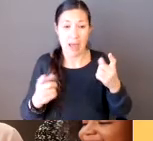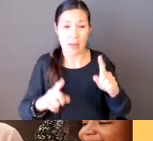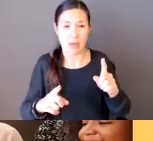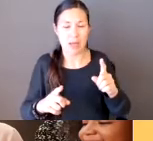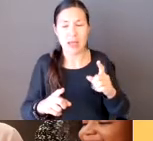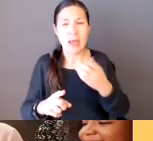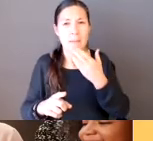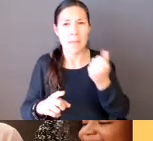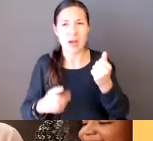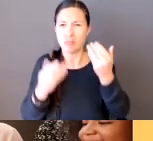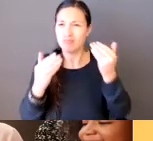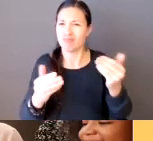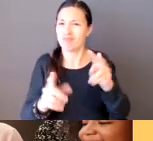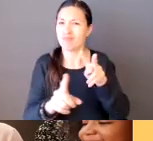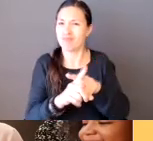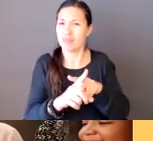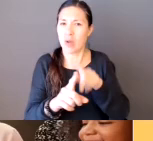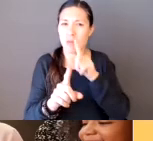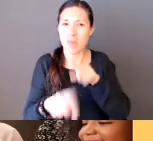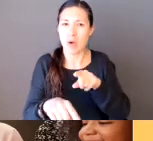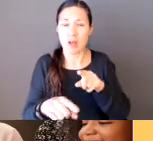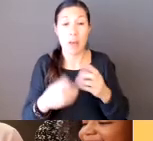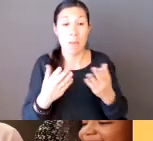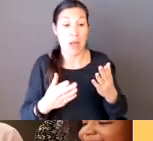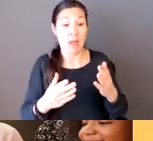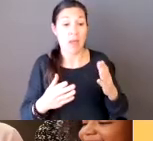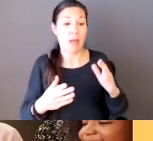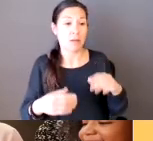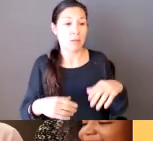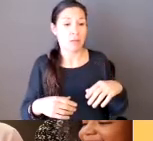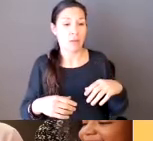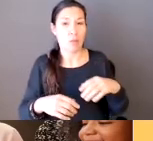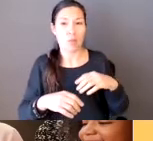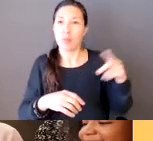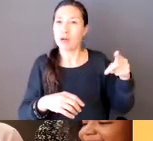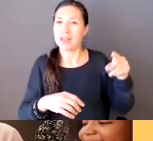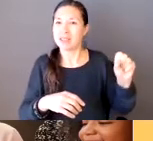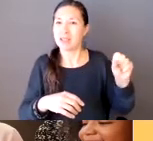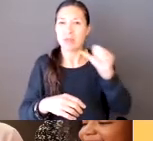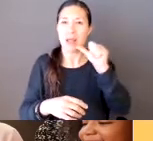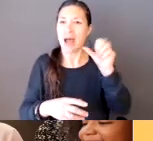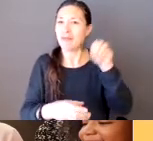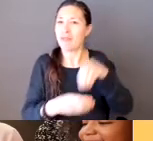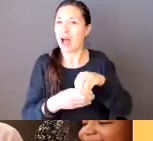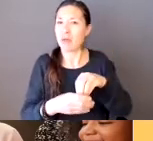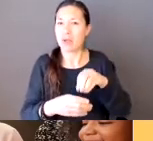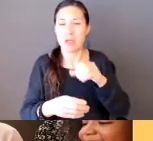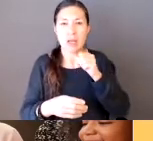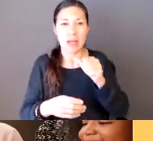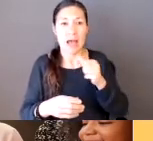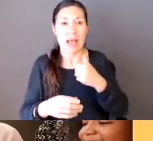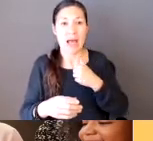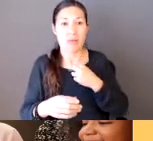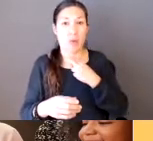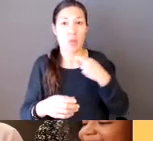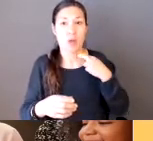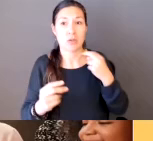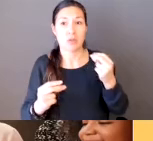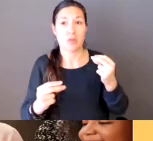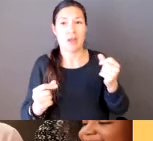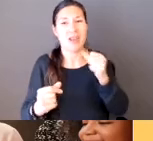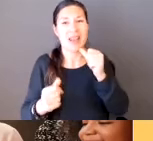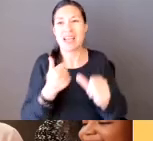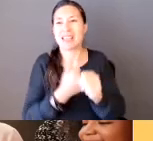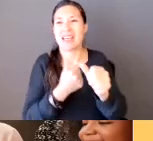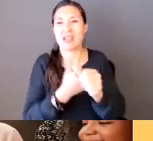a role at that time for protective, as there's not an immediate risk, but we would at least have the information. So should something change in a